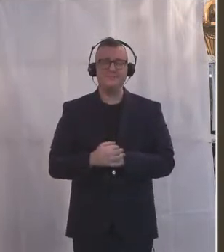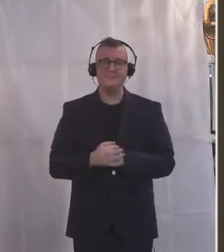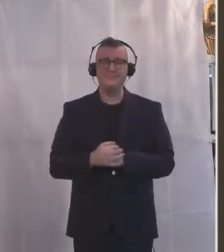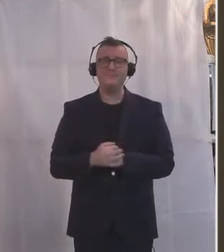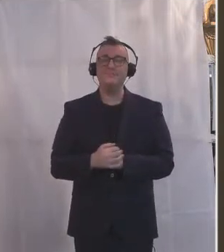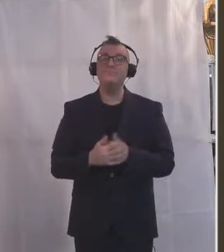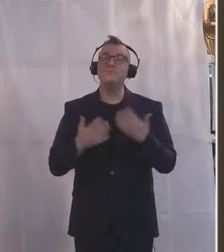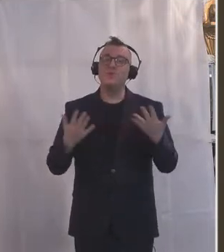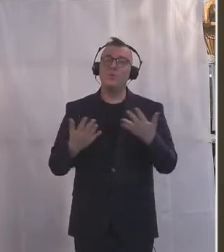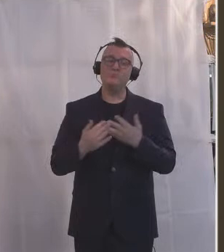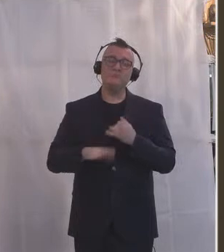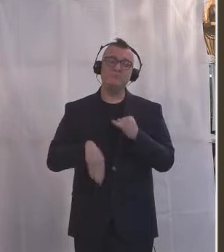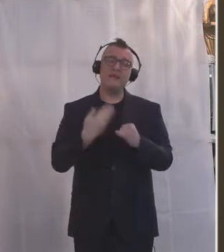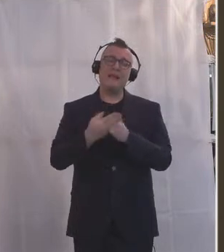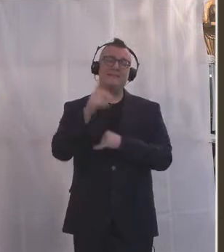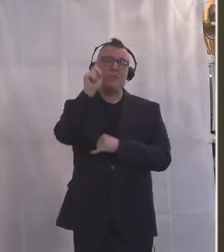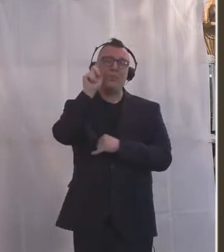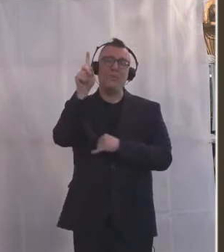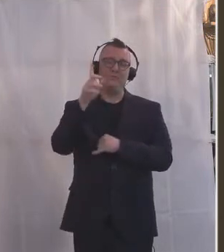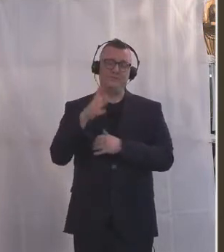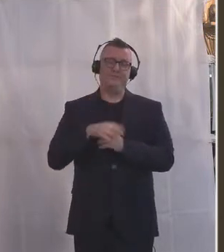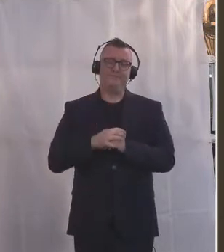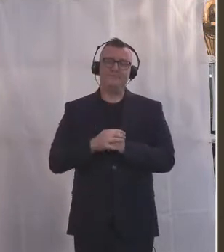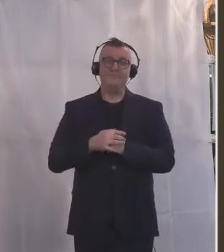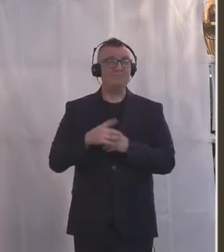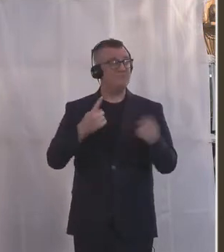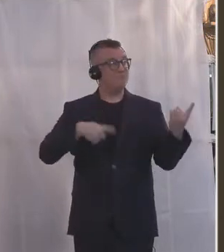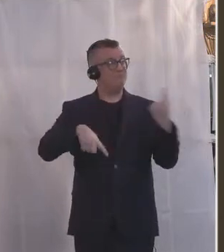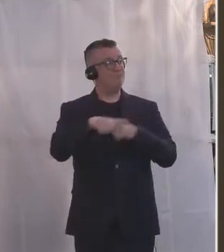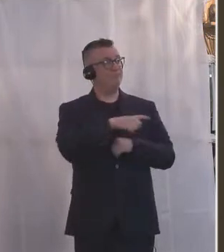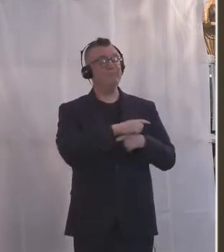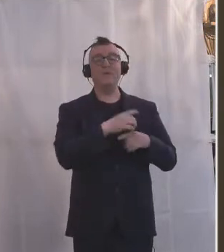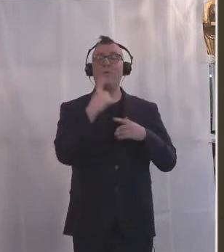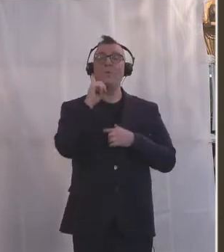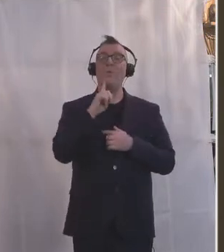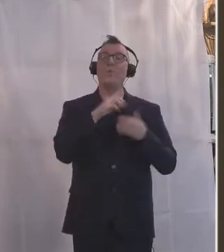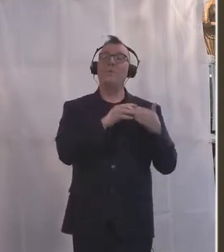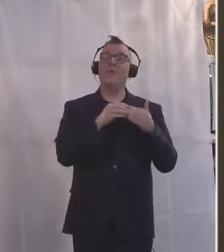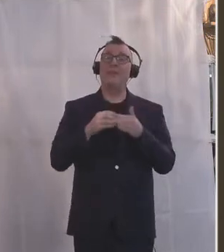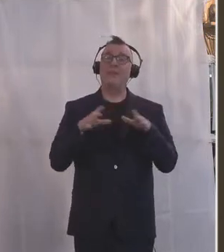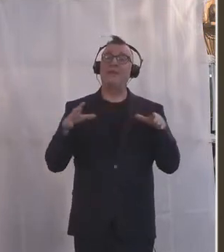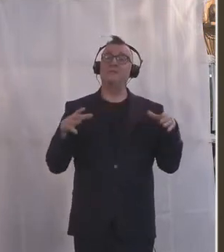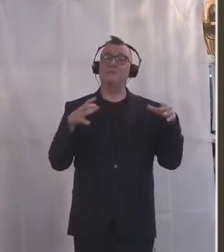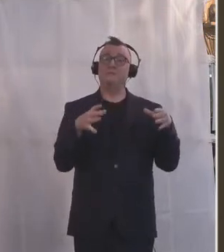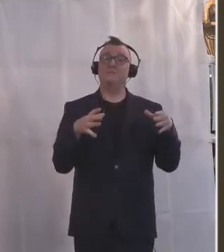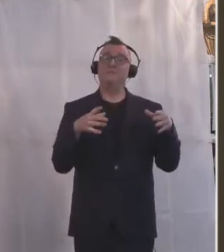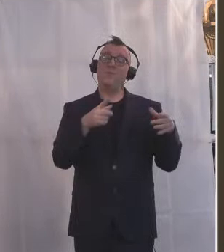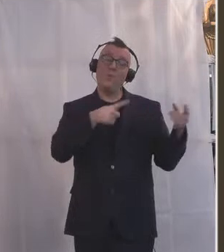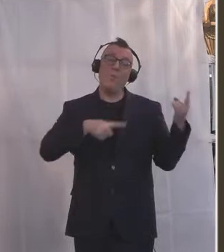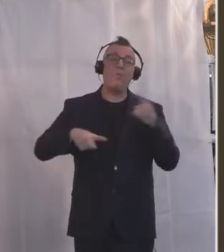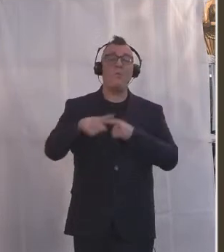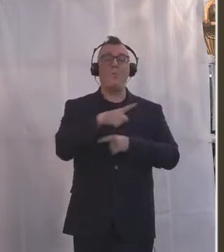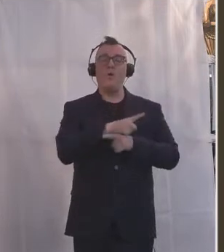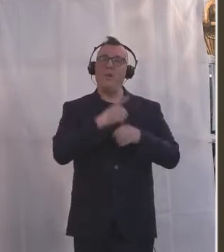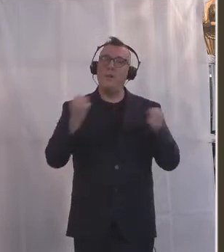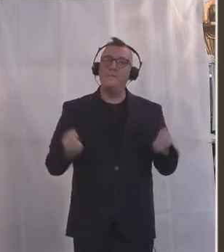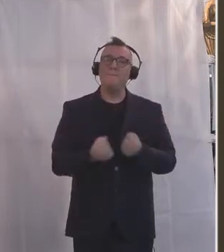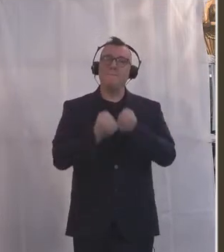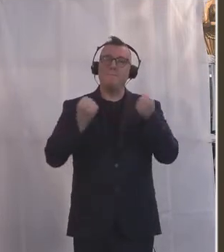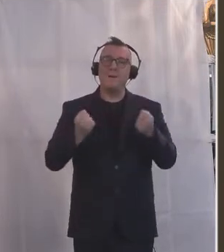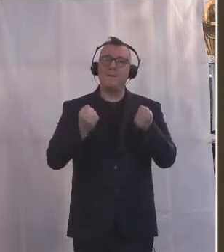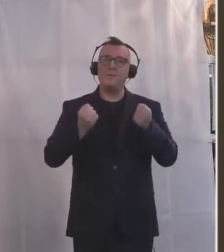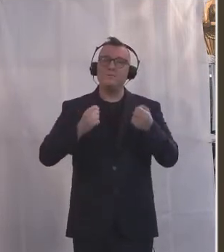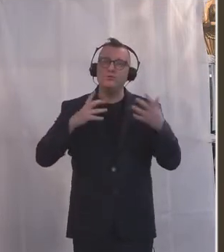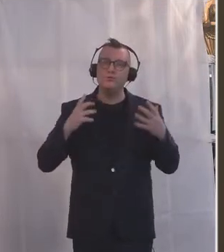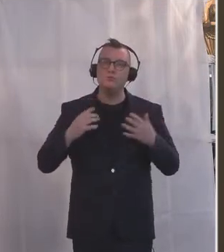leave you with this thought. As women leaders, remember that it's all of us that have the power to shape our